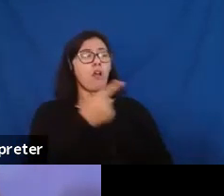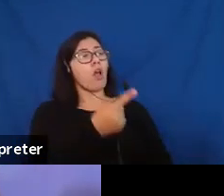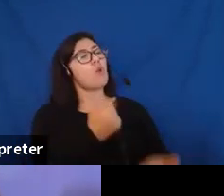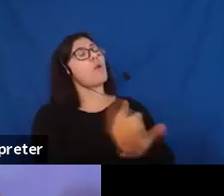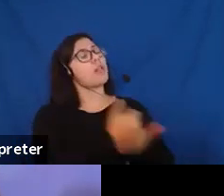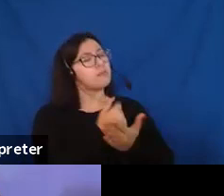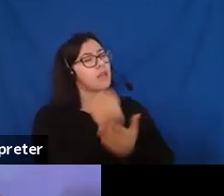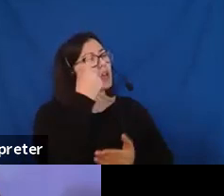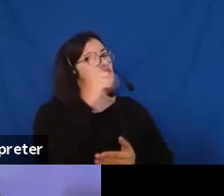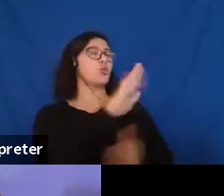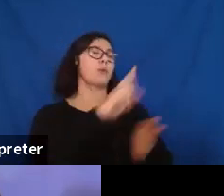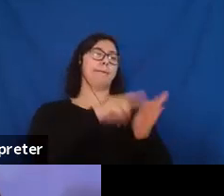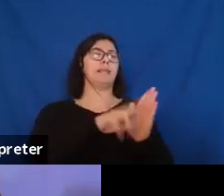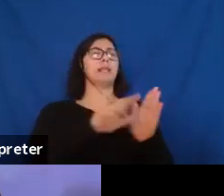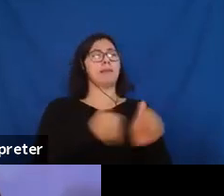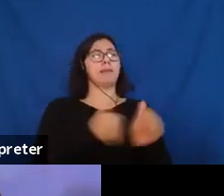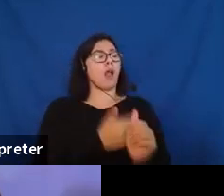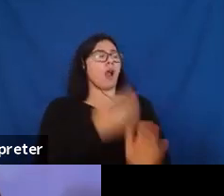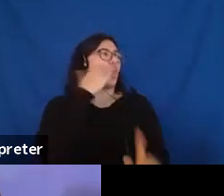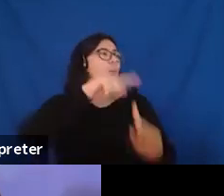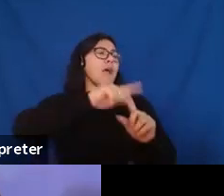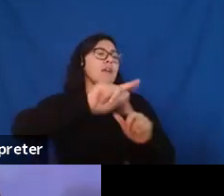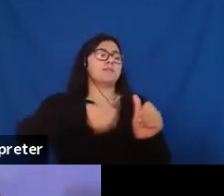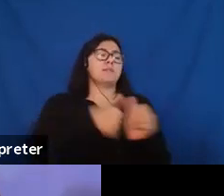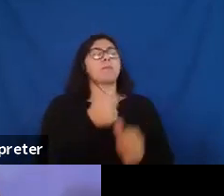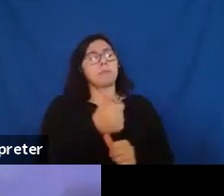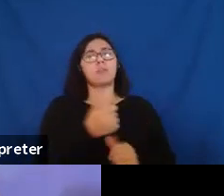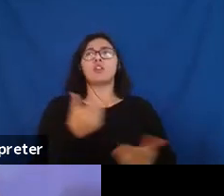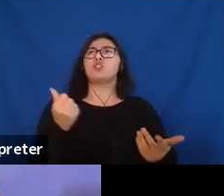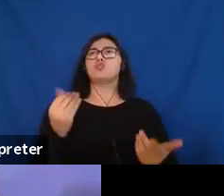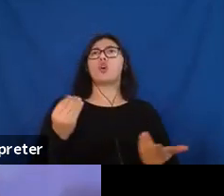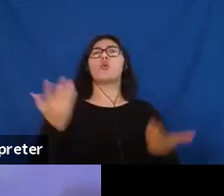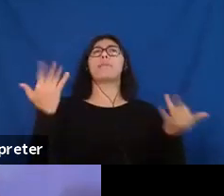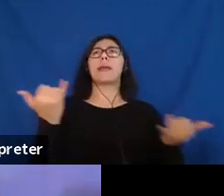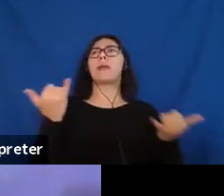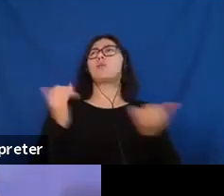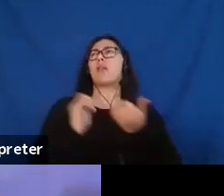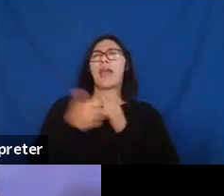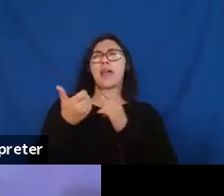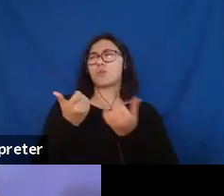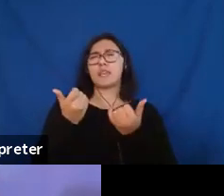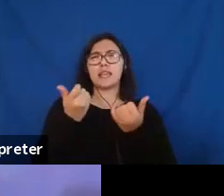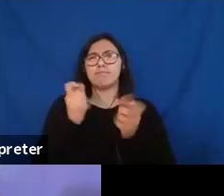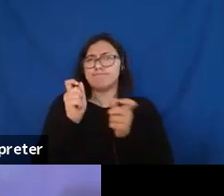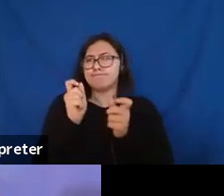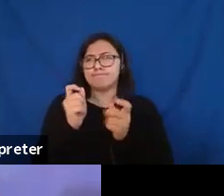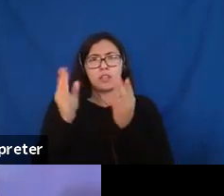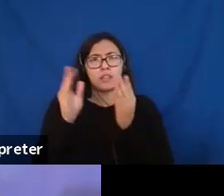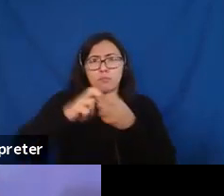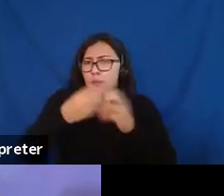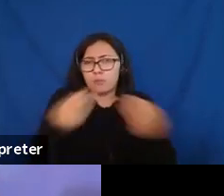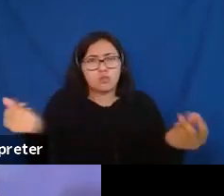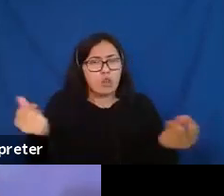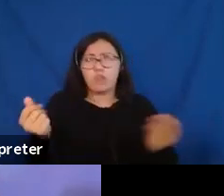to understand your intention. So let's figure out how to deal with the food issue, right? And how can we make sure that if these boys are having